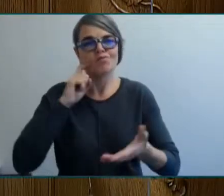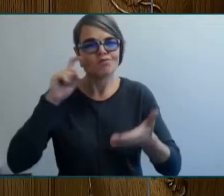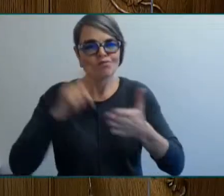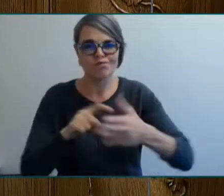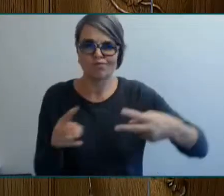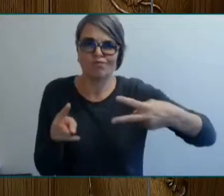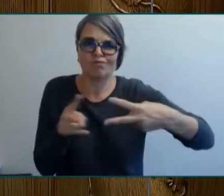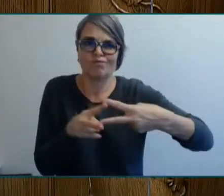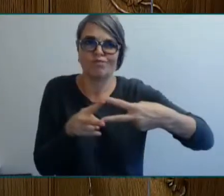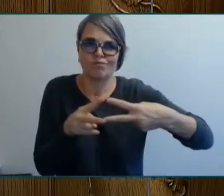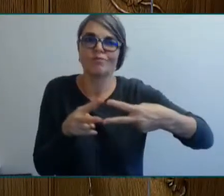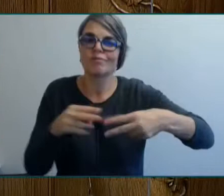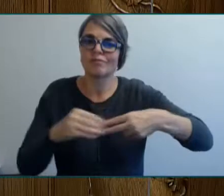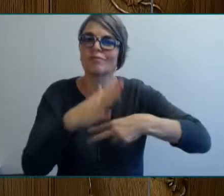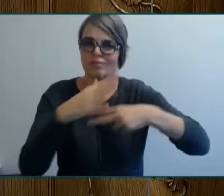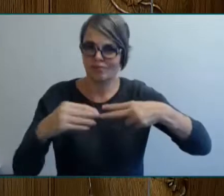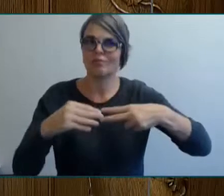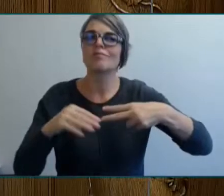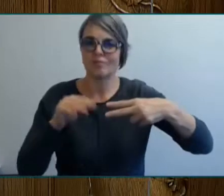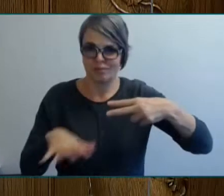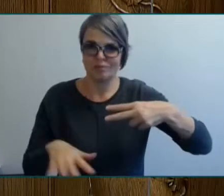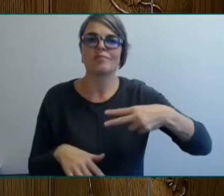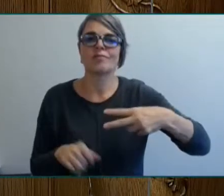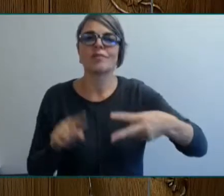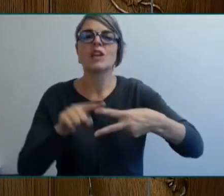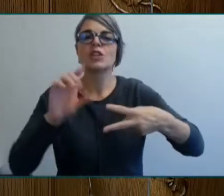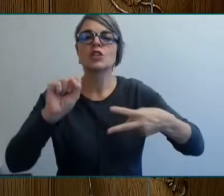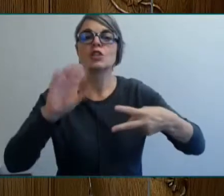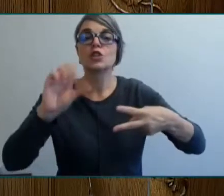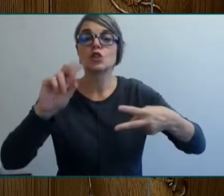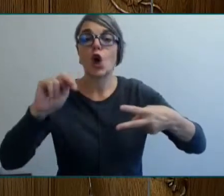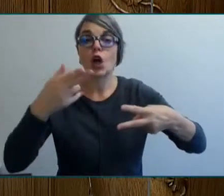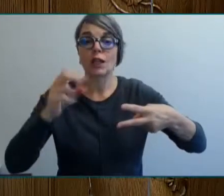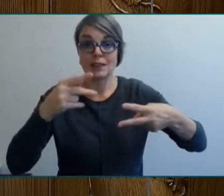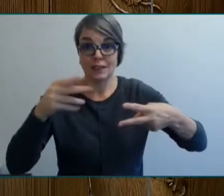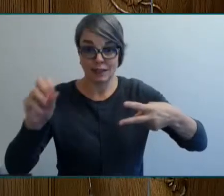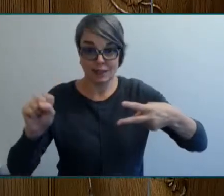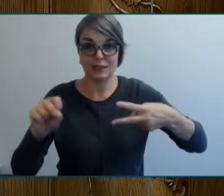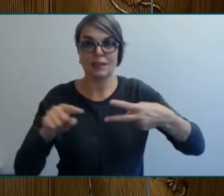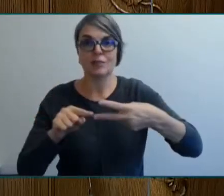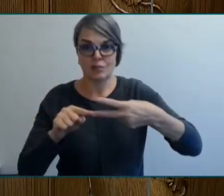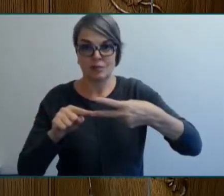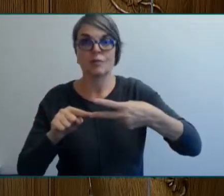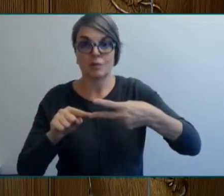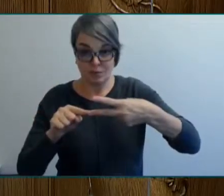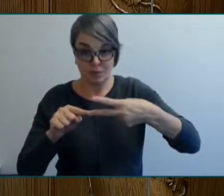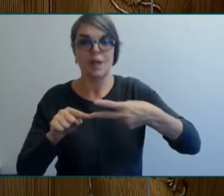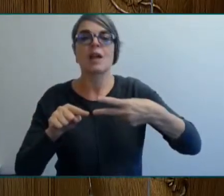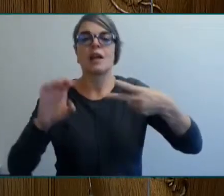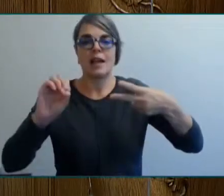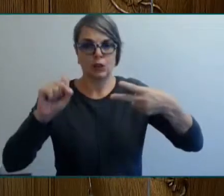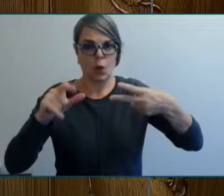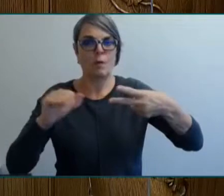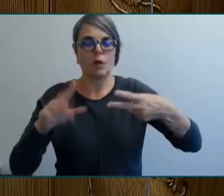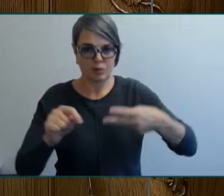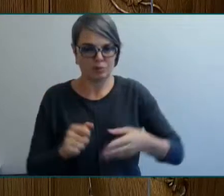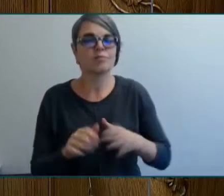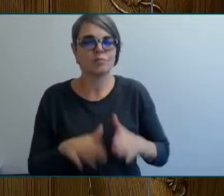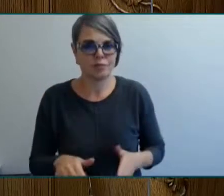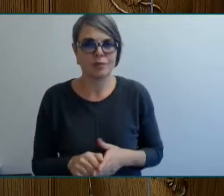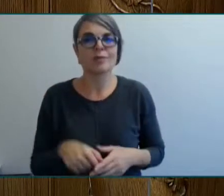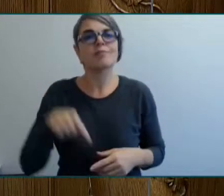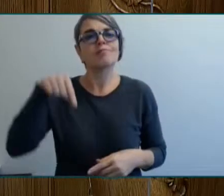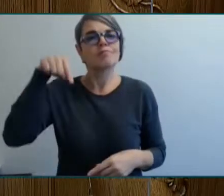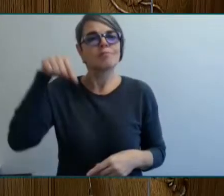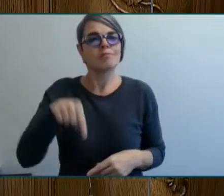Esquimalt First Nations, upon whose traditional lands we are gathered today. We open the 42nd Parliament at a